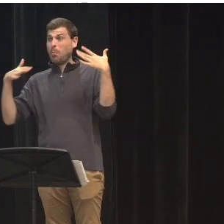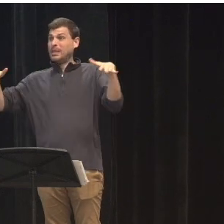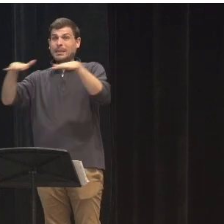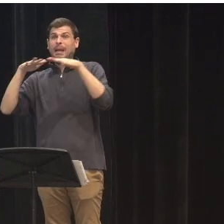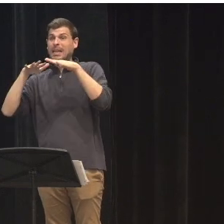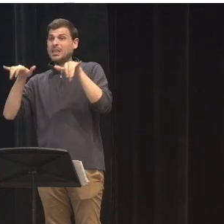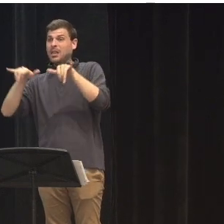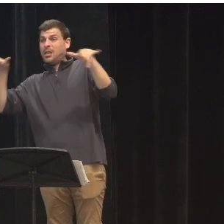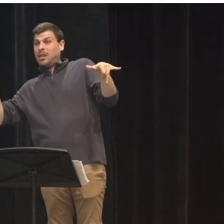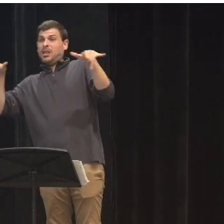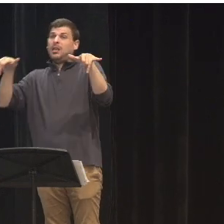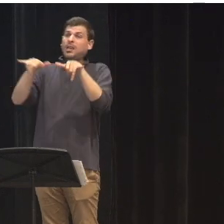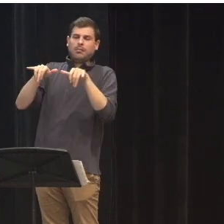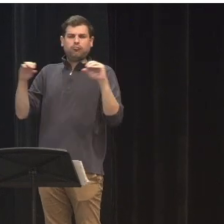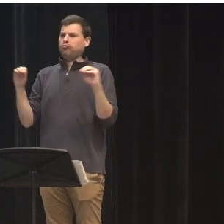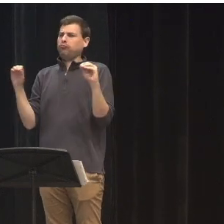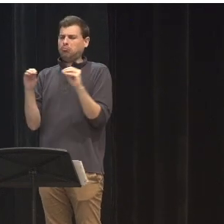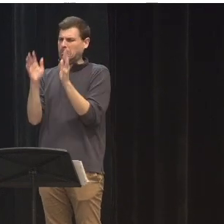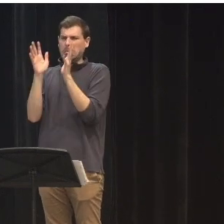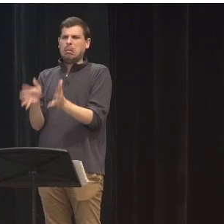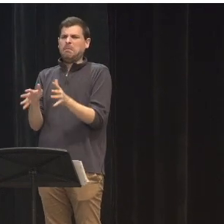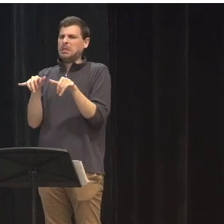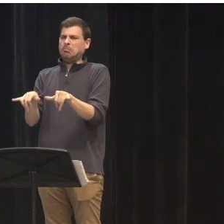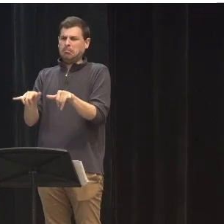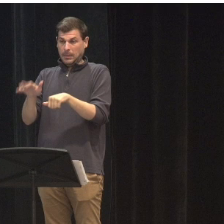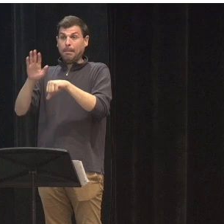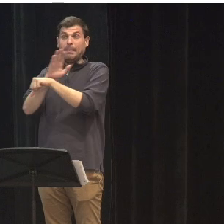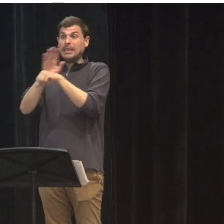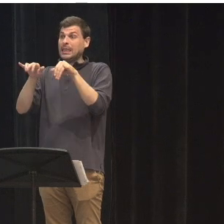the size of any open spaces or recreational facilities.